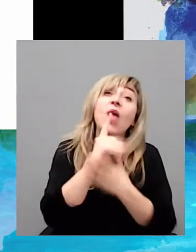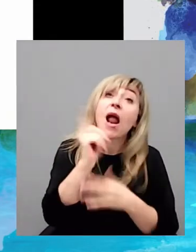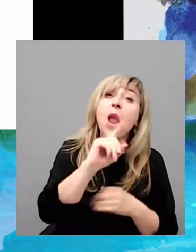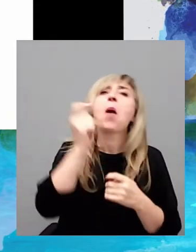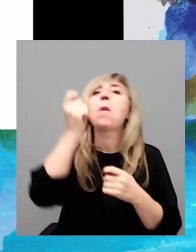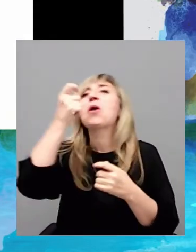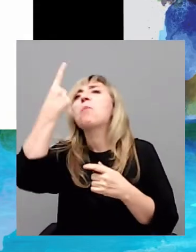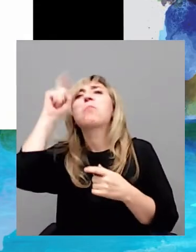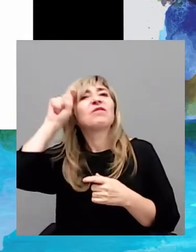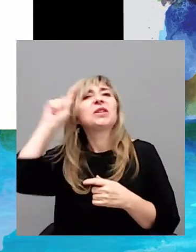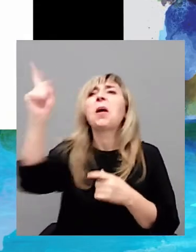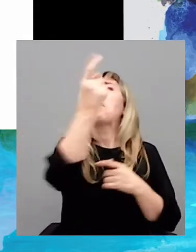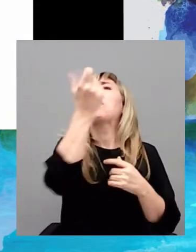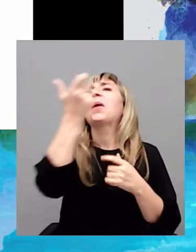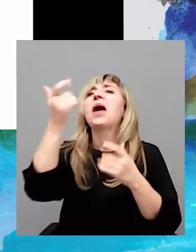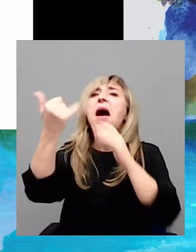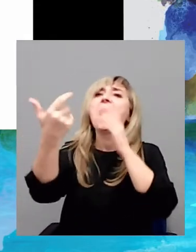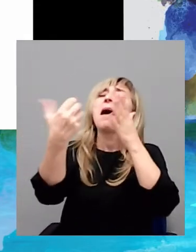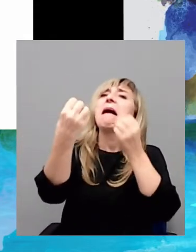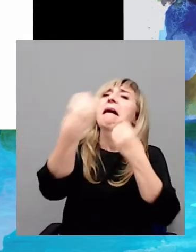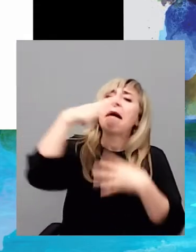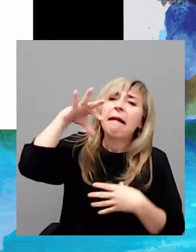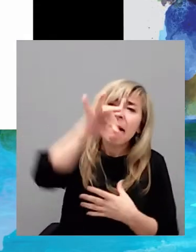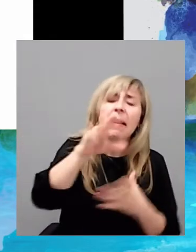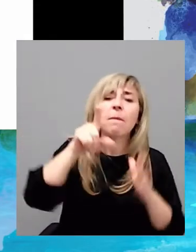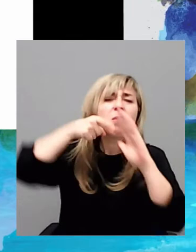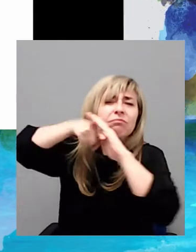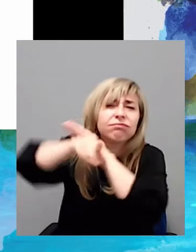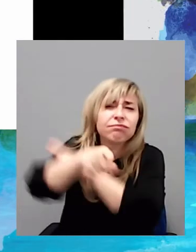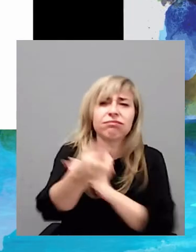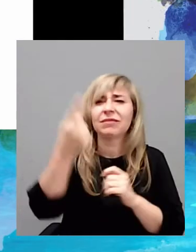they didn't really know much about it.